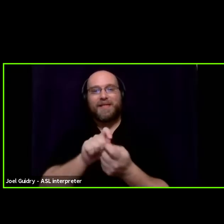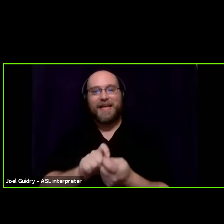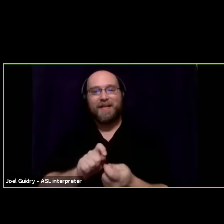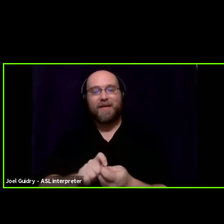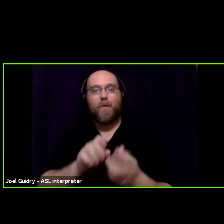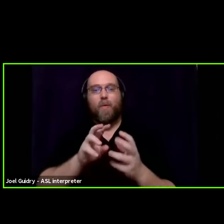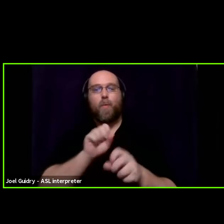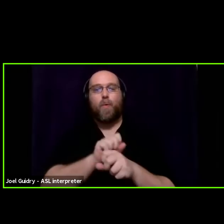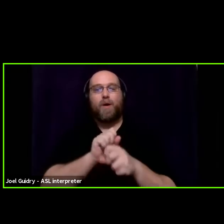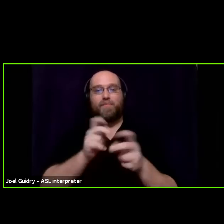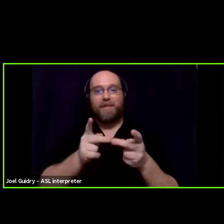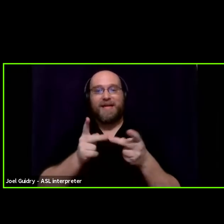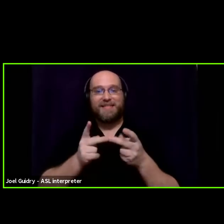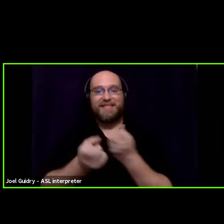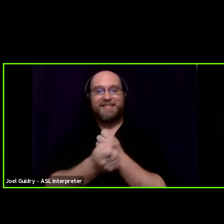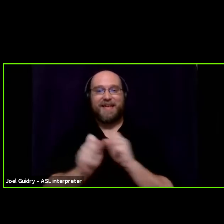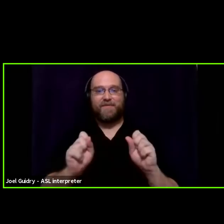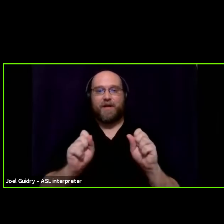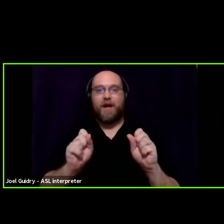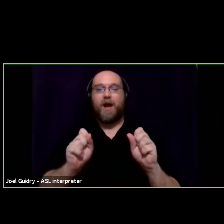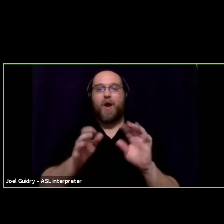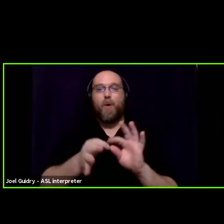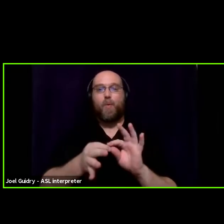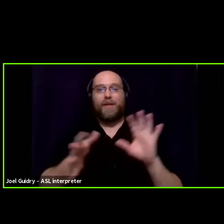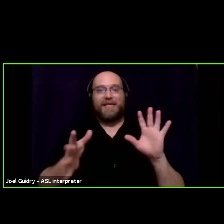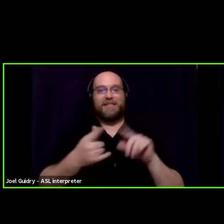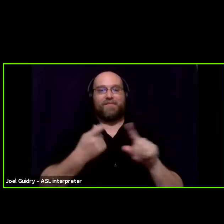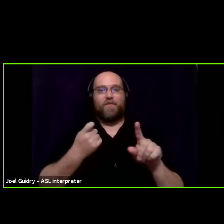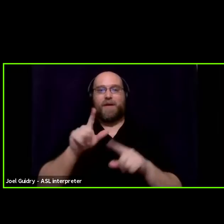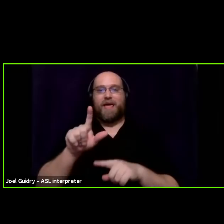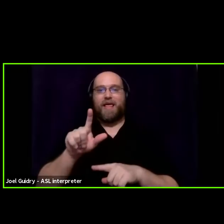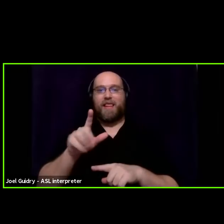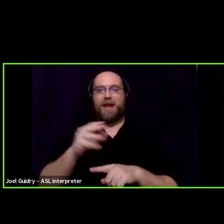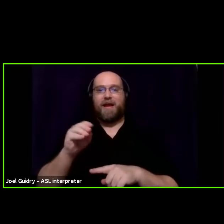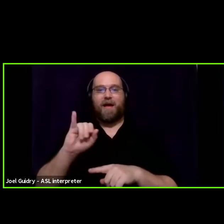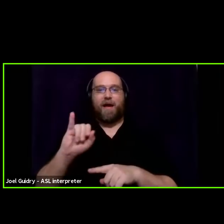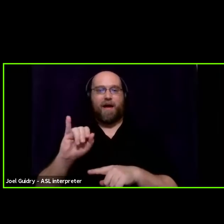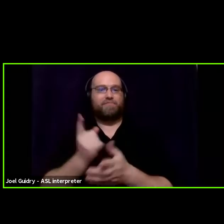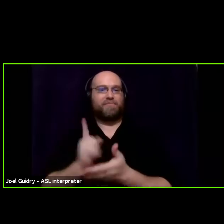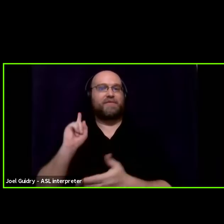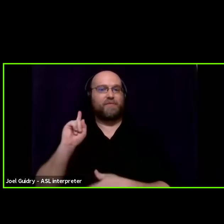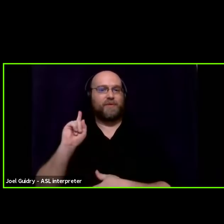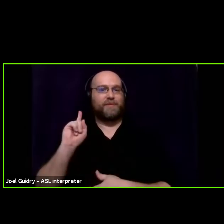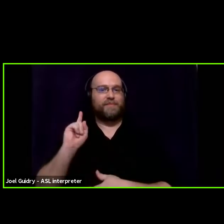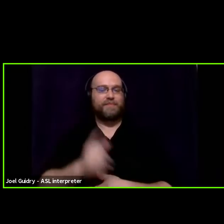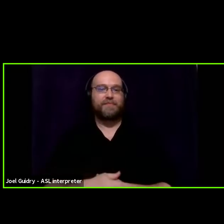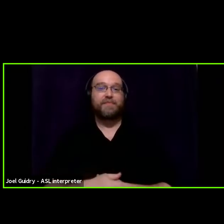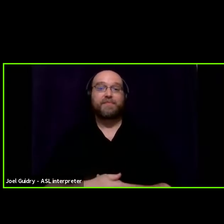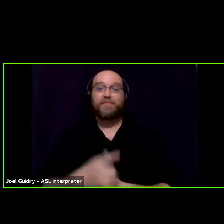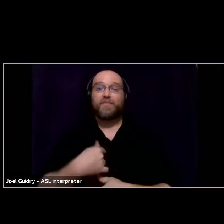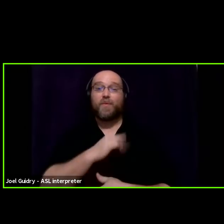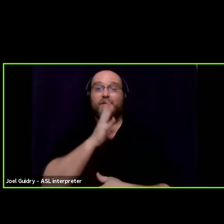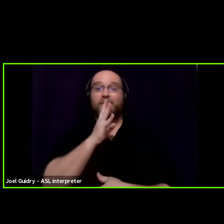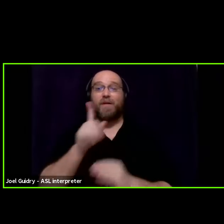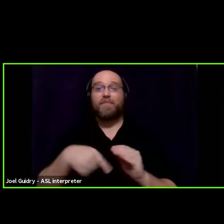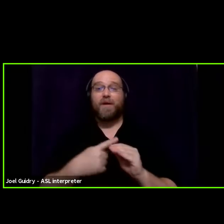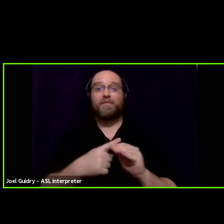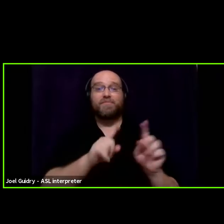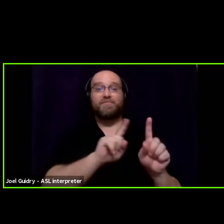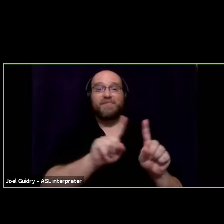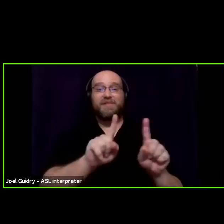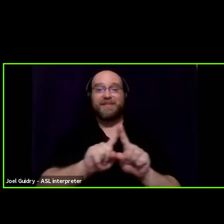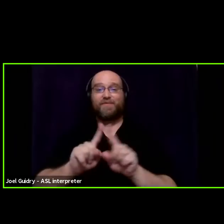released by L&I last week. We're going to be talking here about the roles that different state agencies play